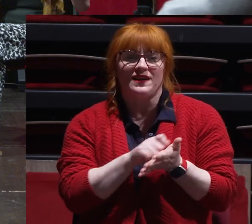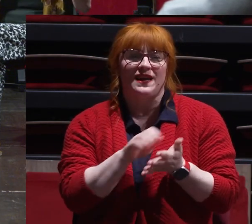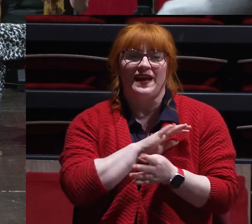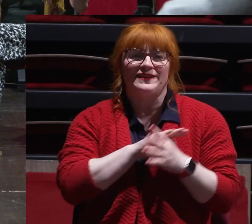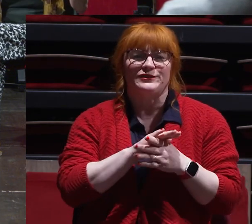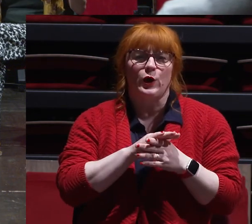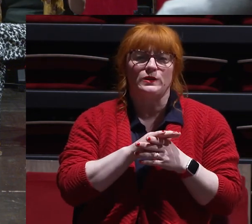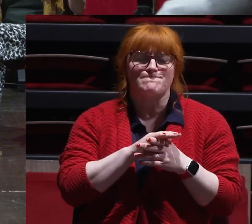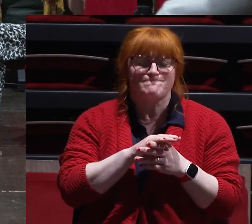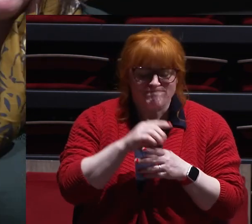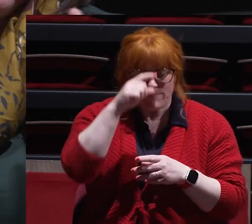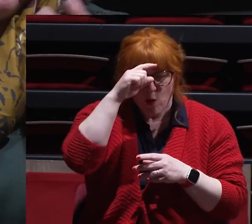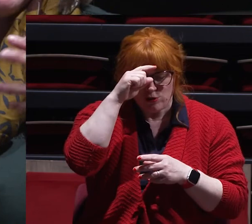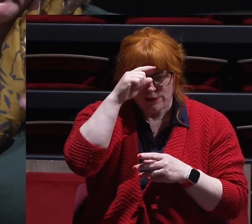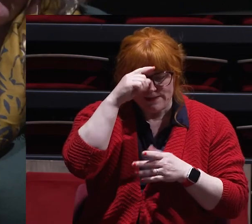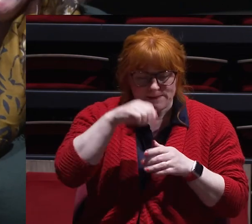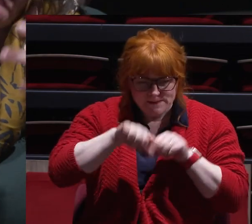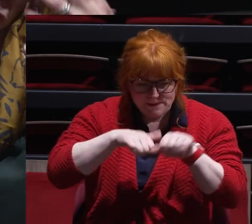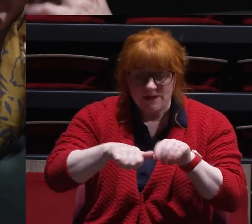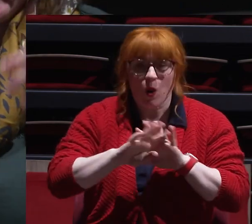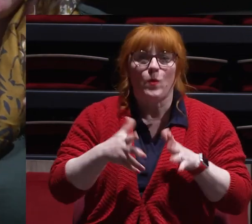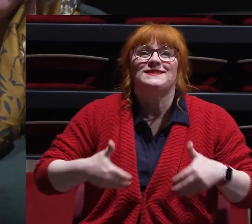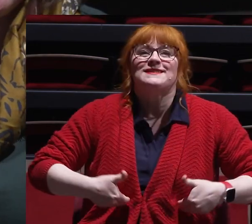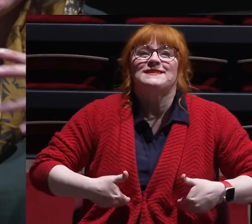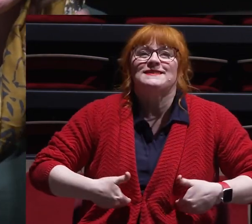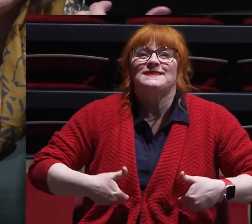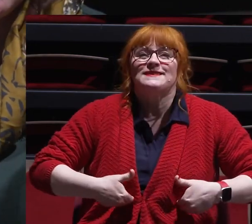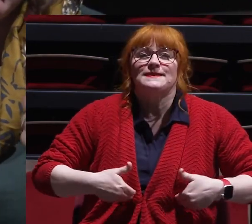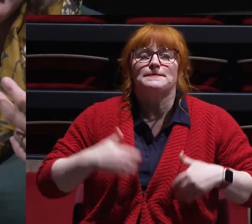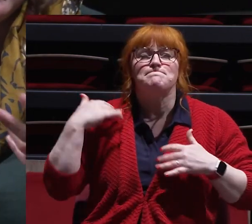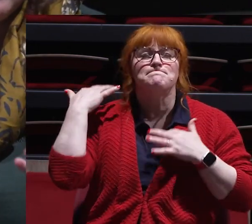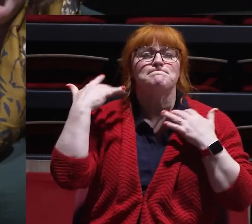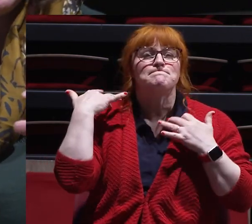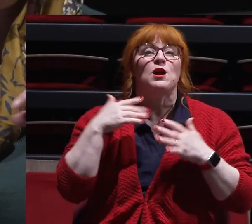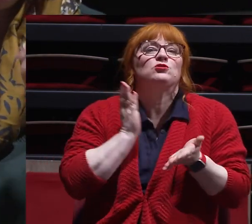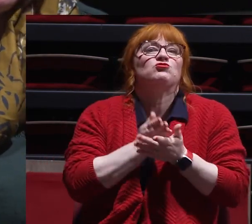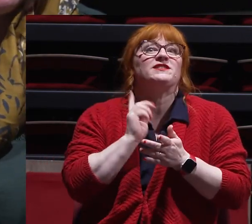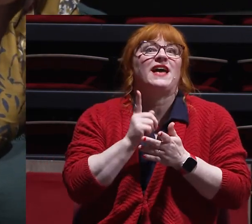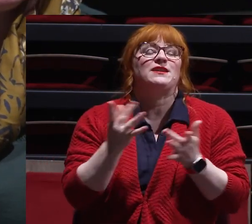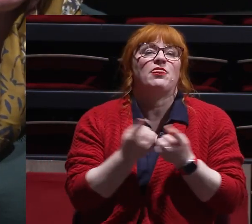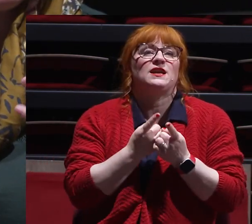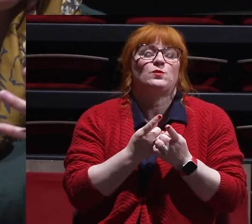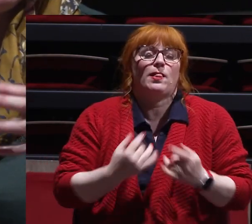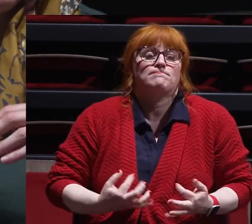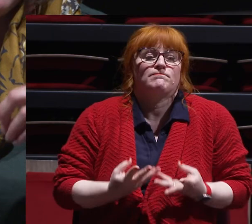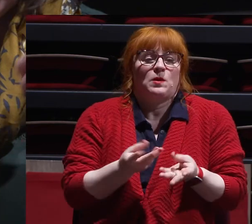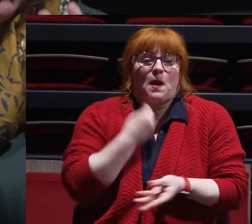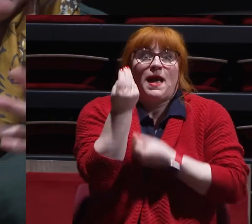conscious about some of the writing. I mean, for me, that's the funnest bit, the bit that's not conscious, that's sort of, and trust those